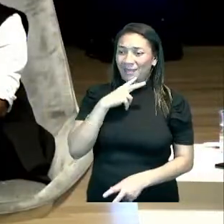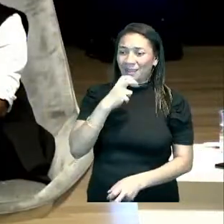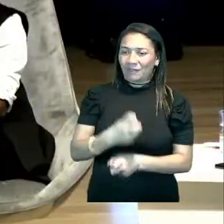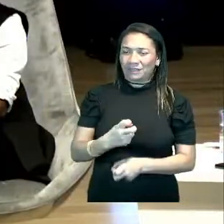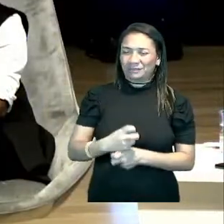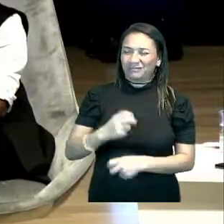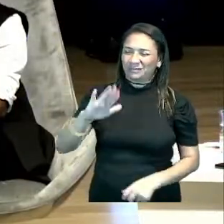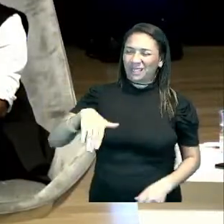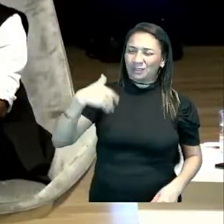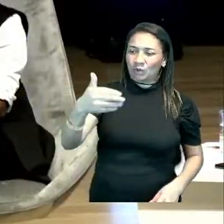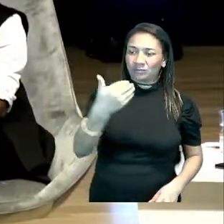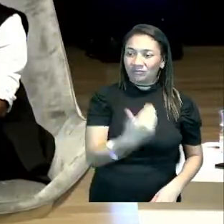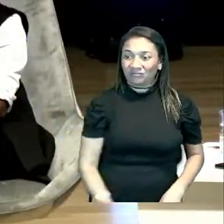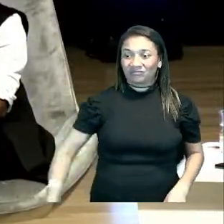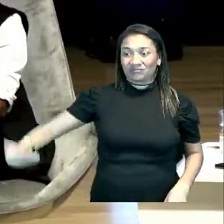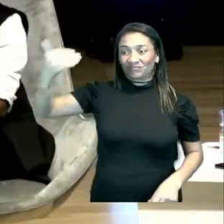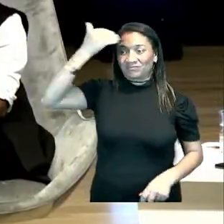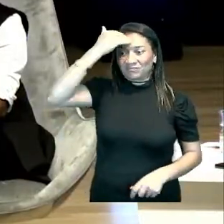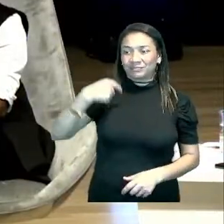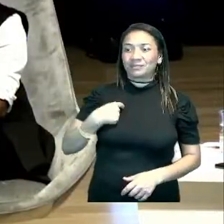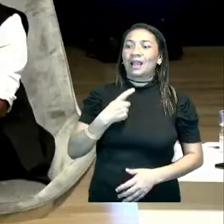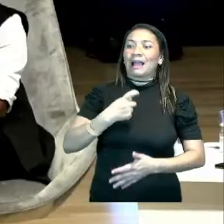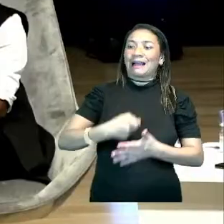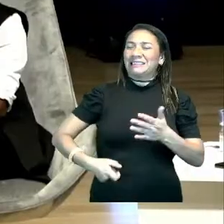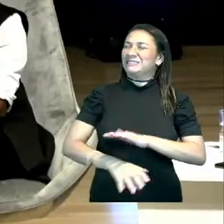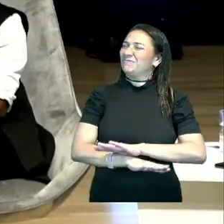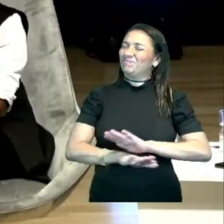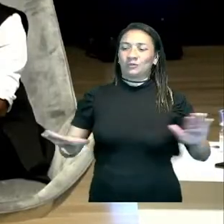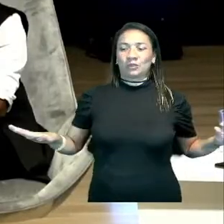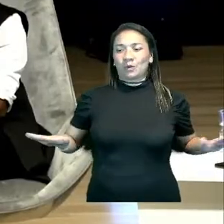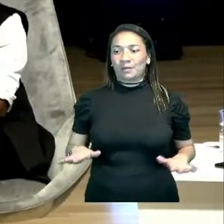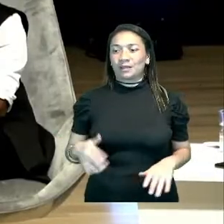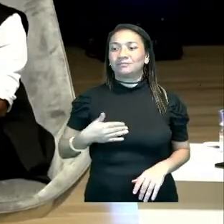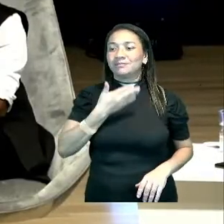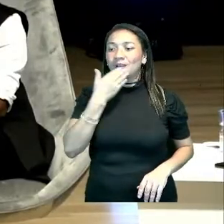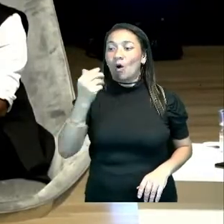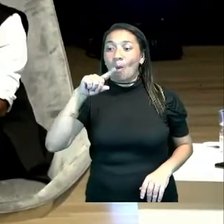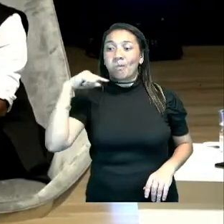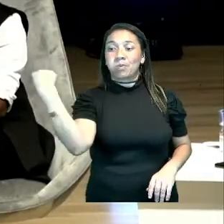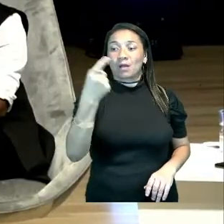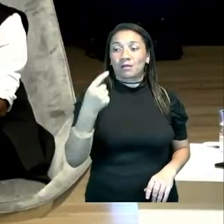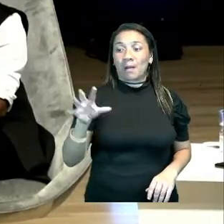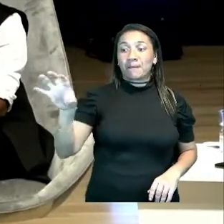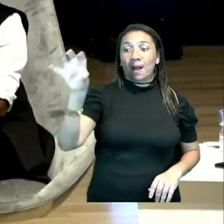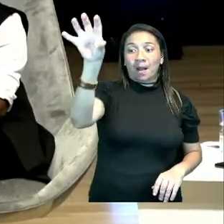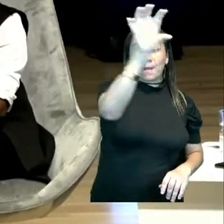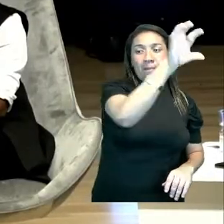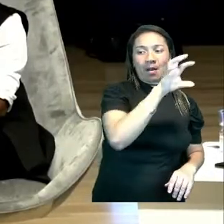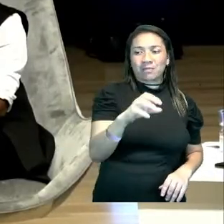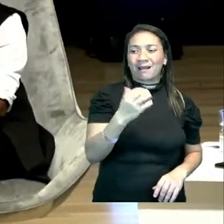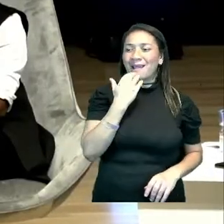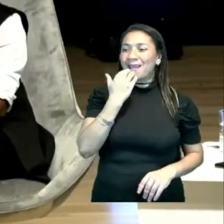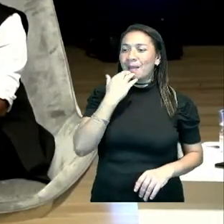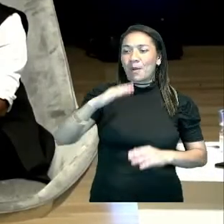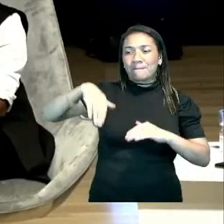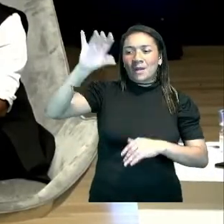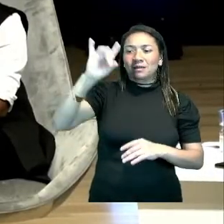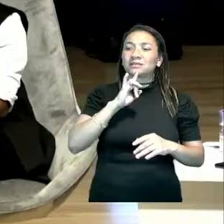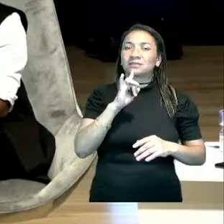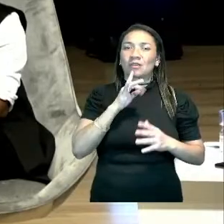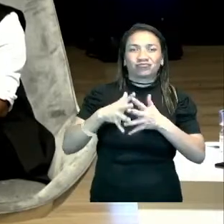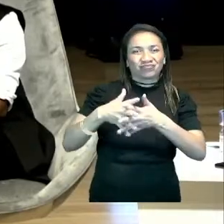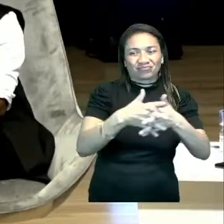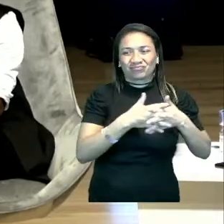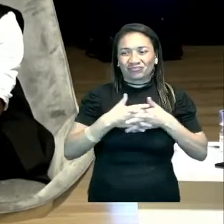sense of disability, if you will, when I wanted to correct this. And the only tool I had at